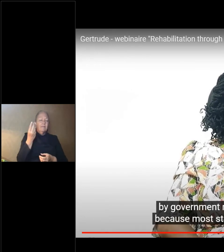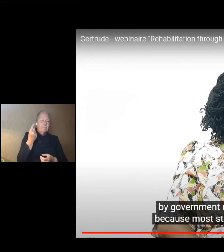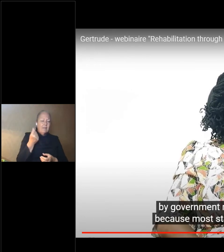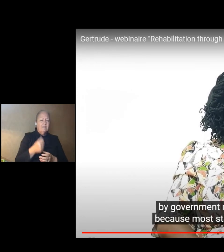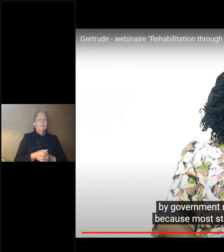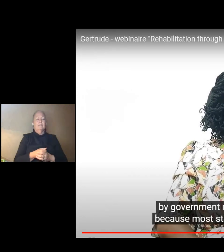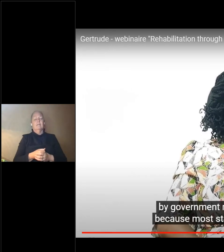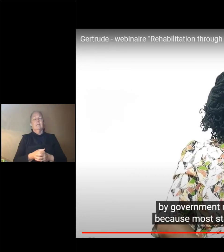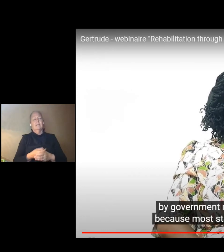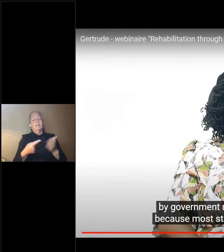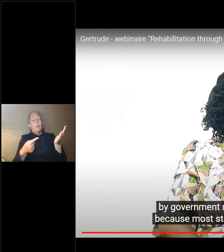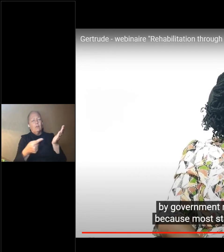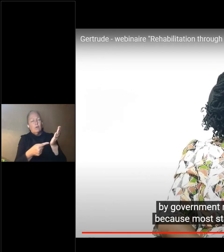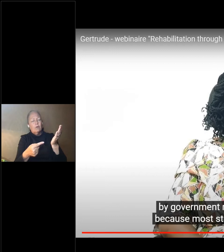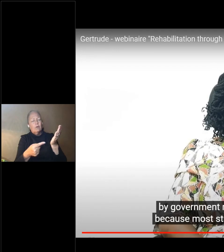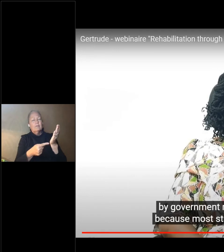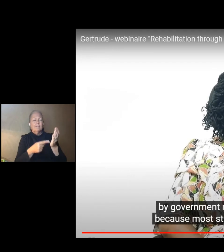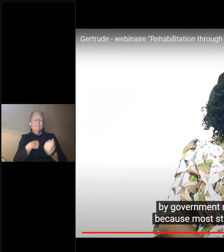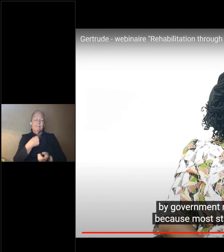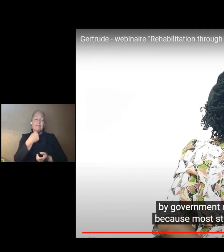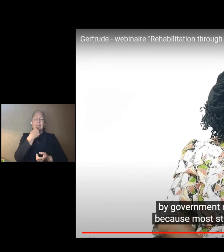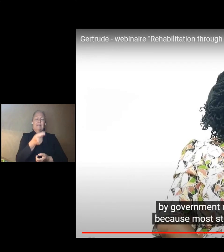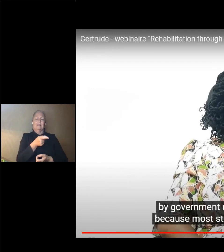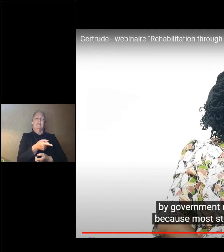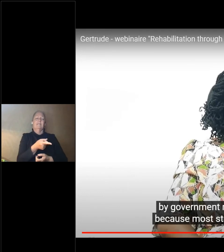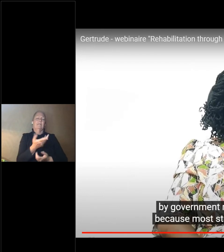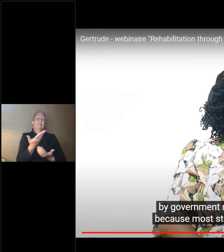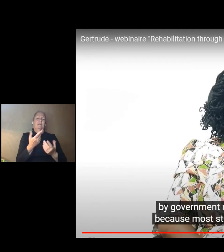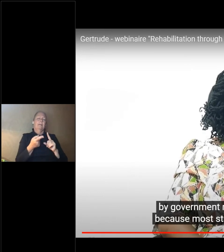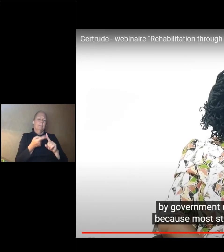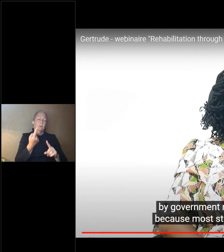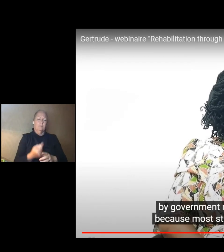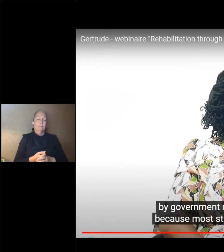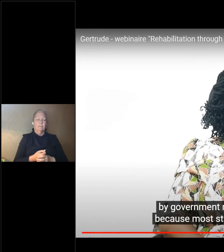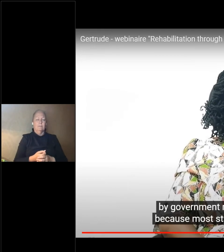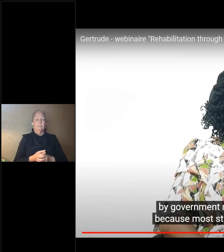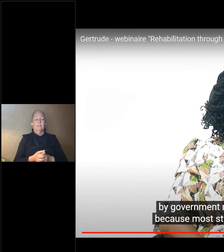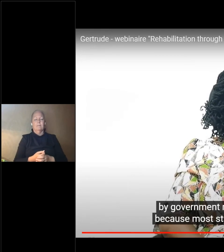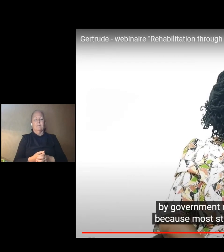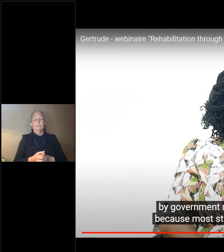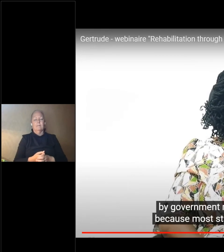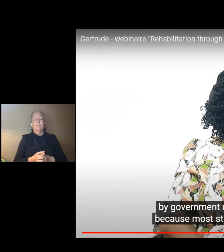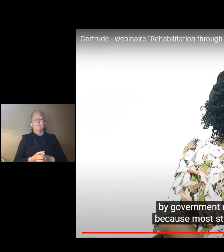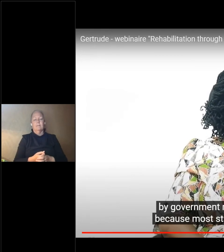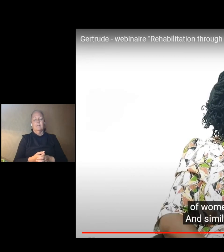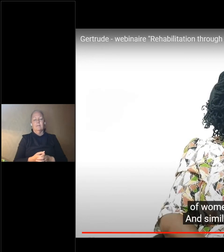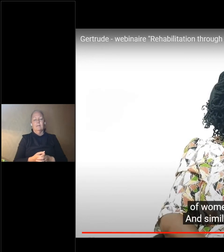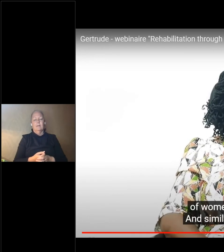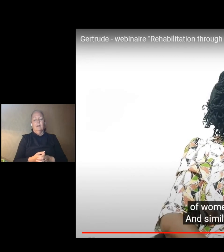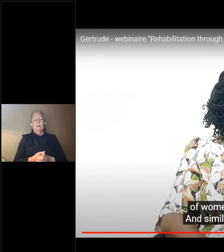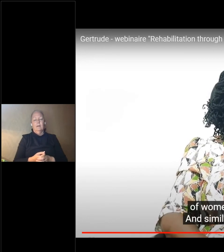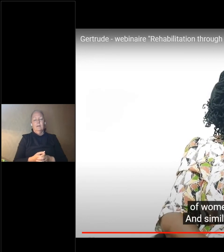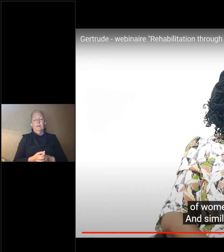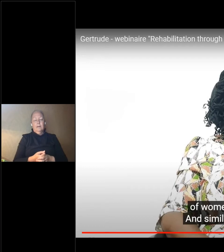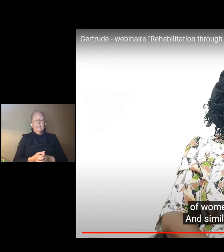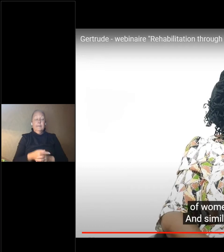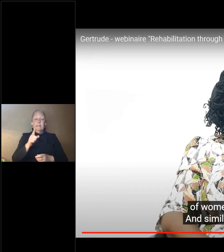also pose a challenge. This is because most states do not prioritize rehabilitation of women and girls